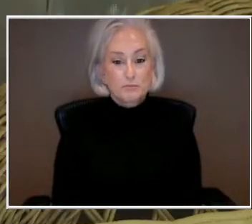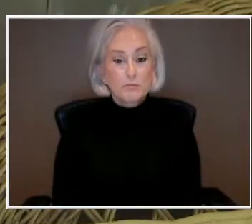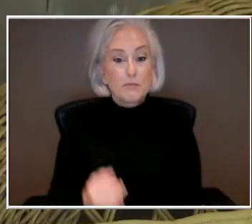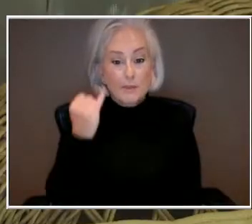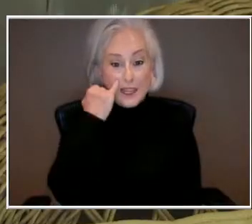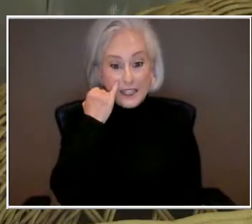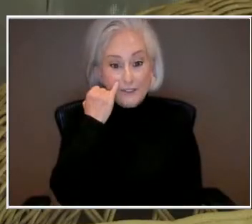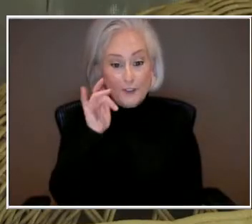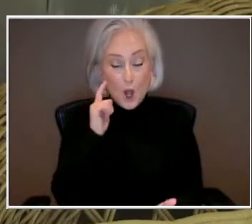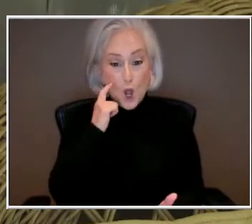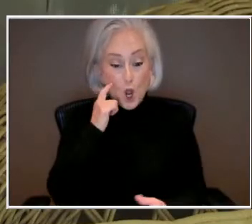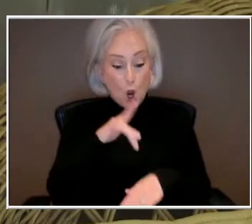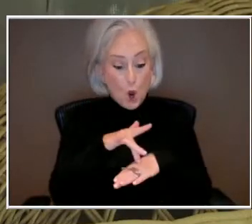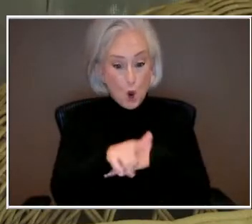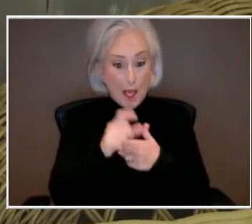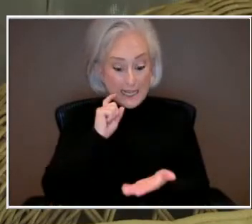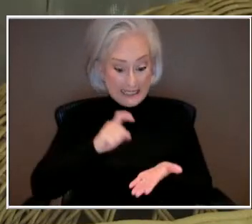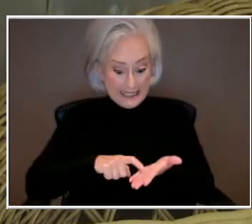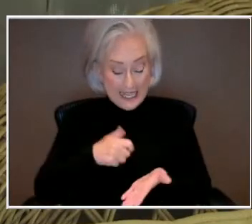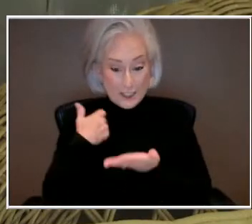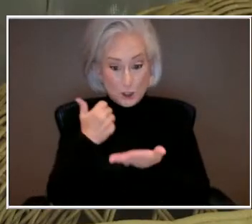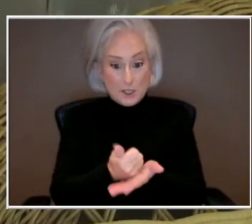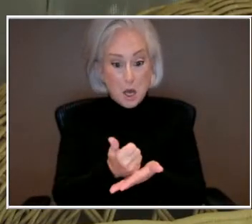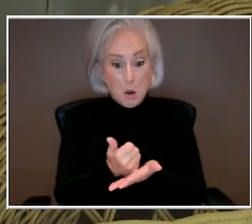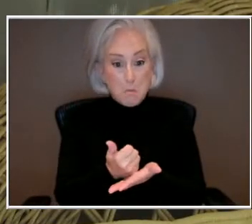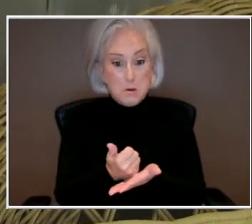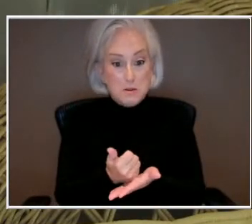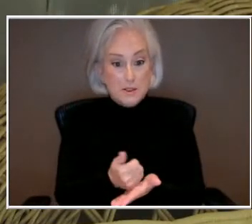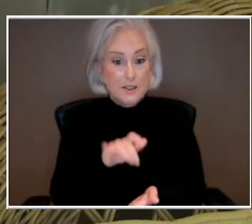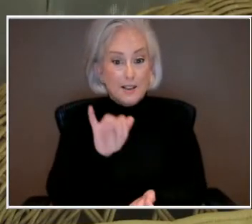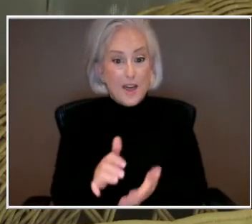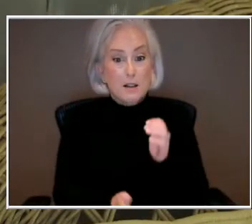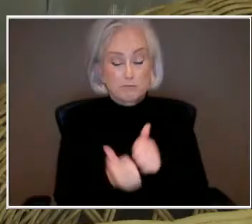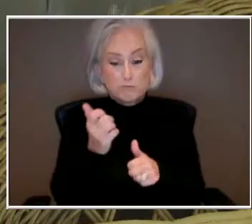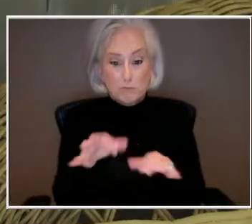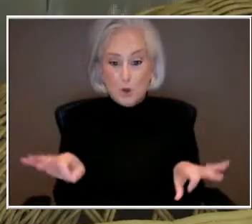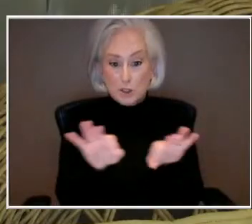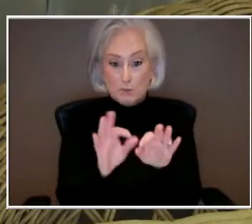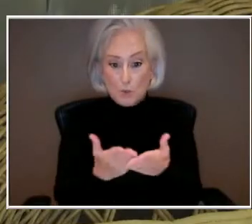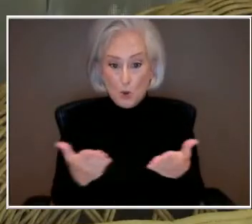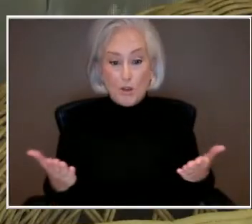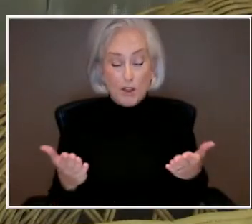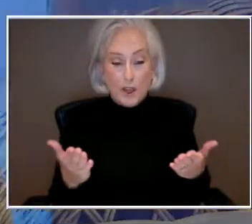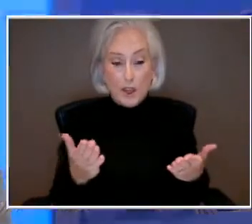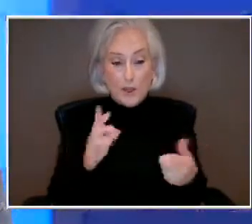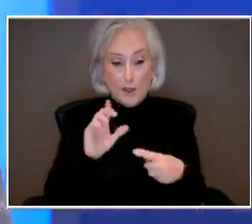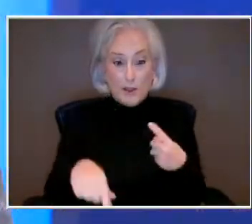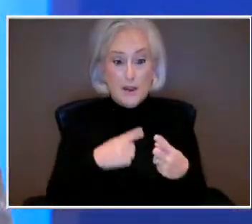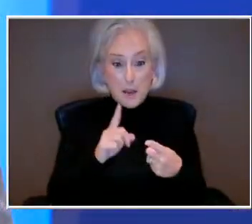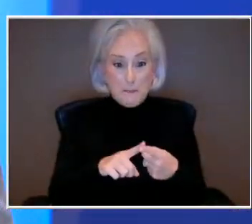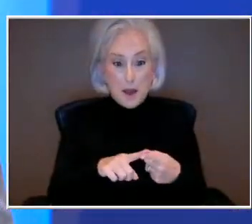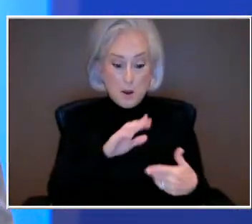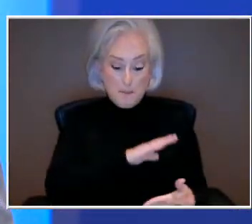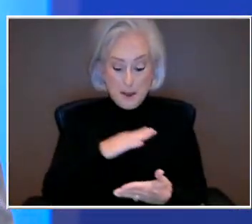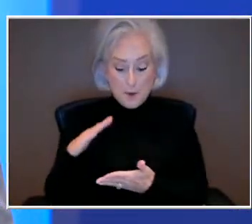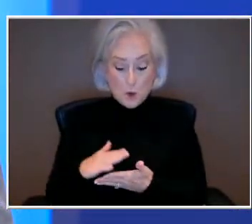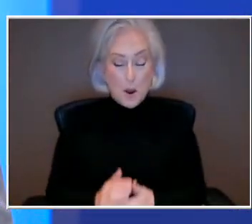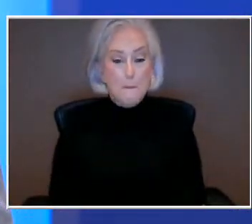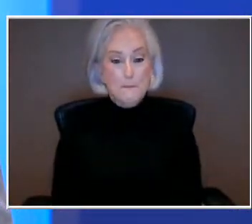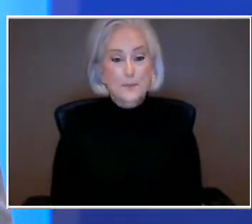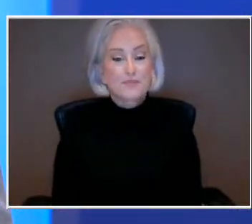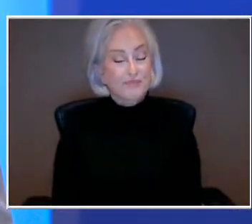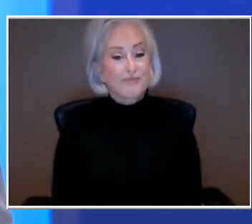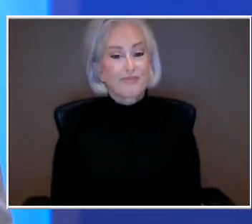detection, you know, that's really one of the most important things about a mammogram. Well, you're clearly